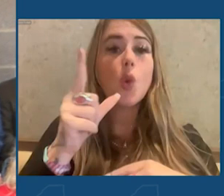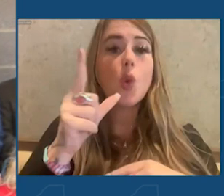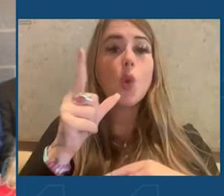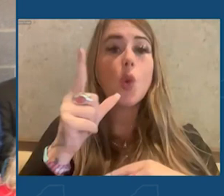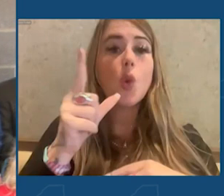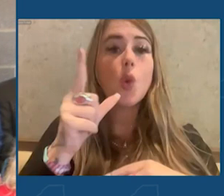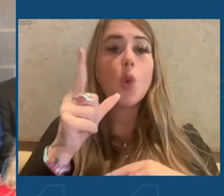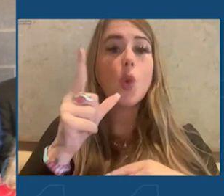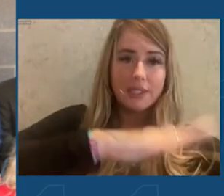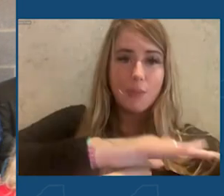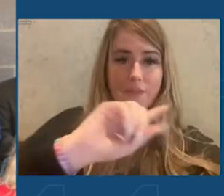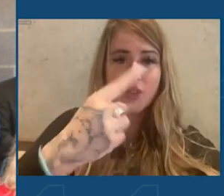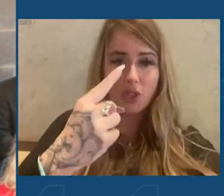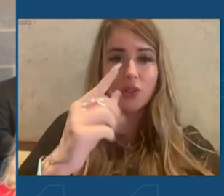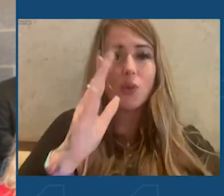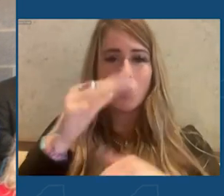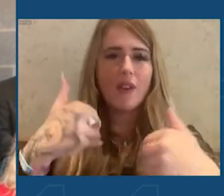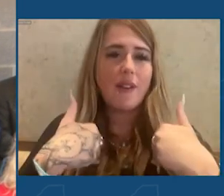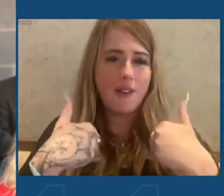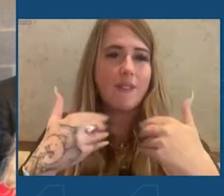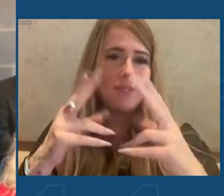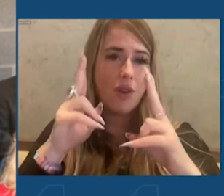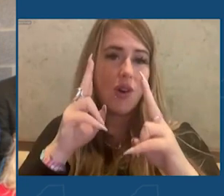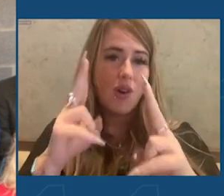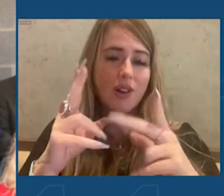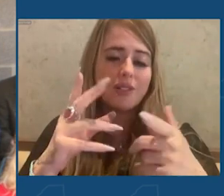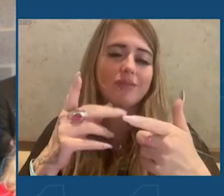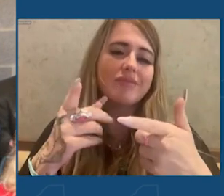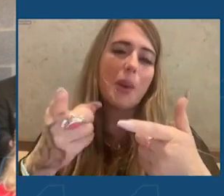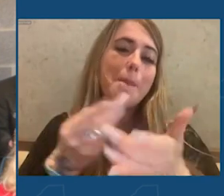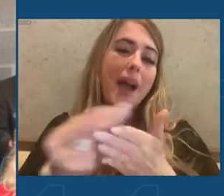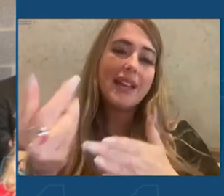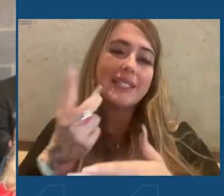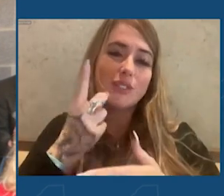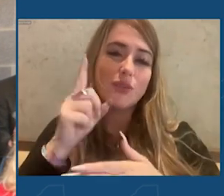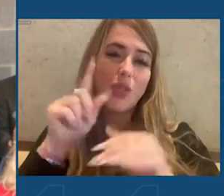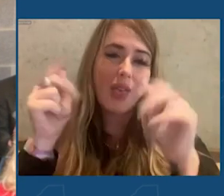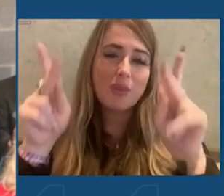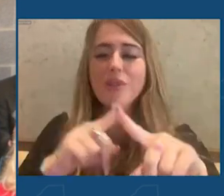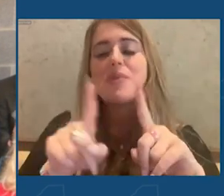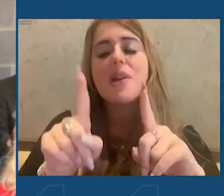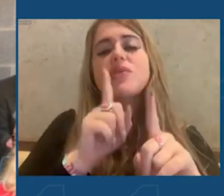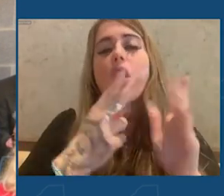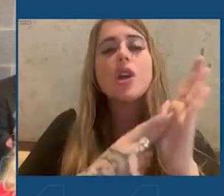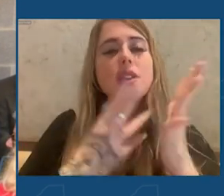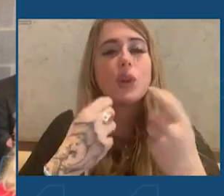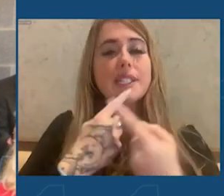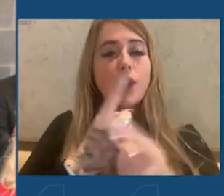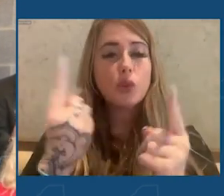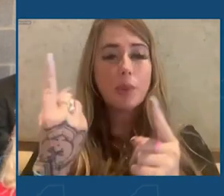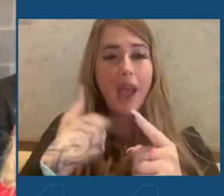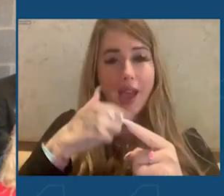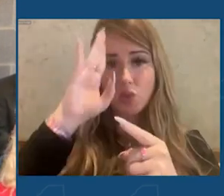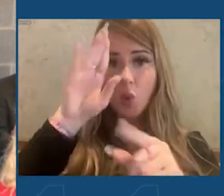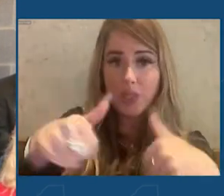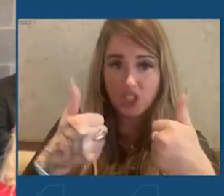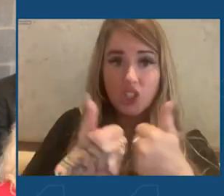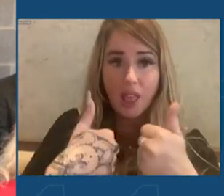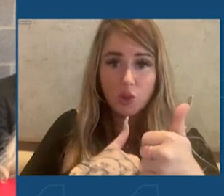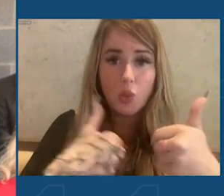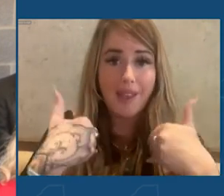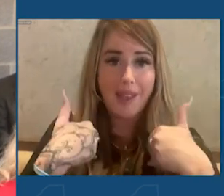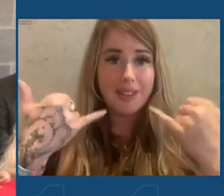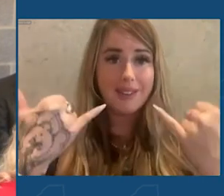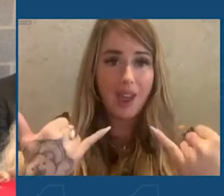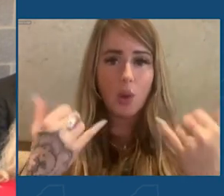has to buy them a drink, and if you don't drink, has to buy them dinner. But truly, I want to tell you something. I know the challenges that so